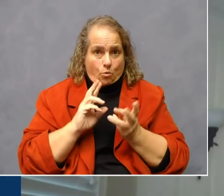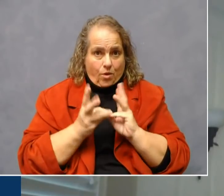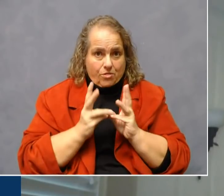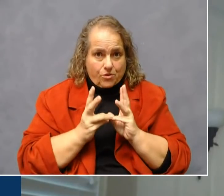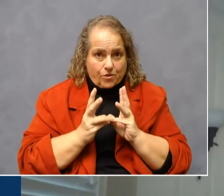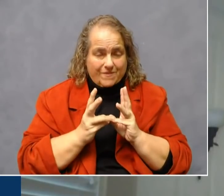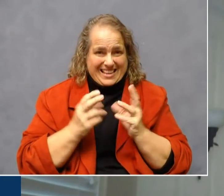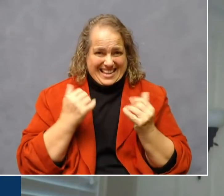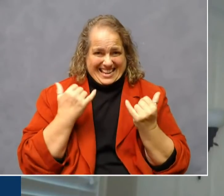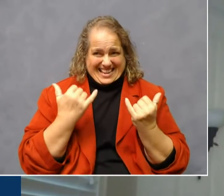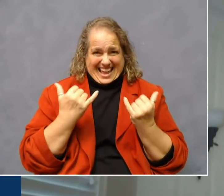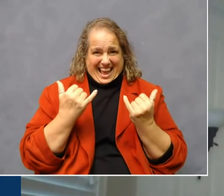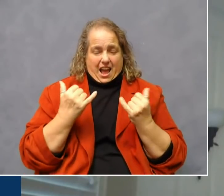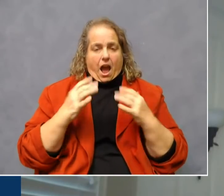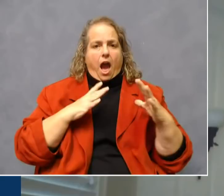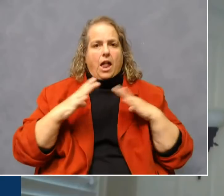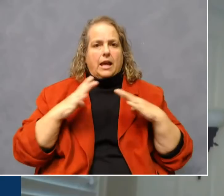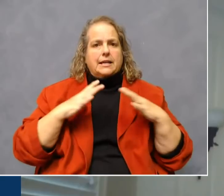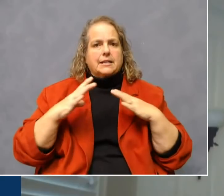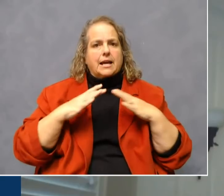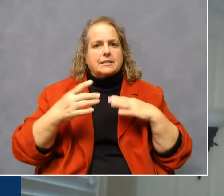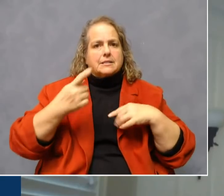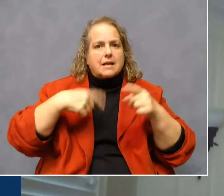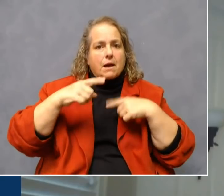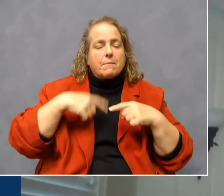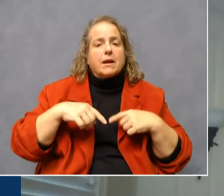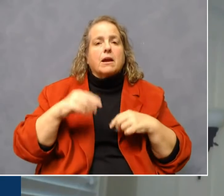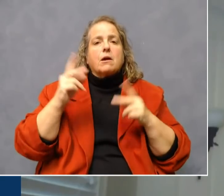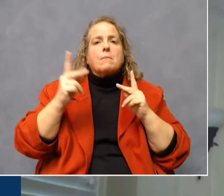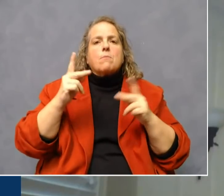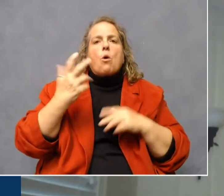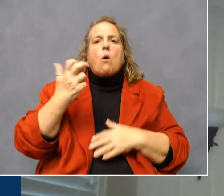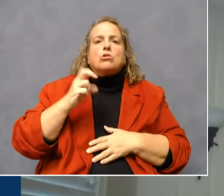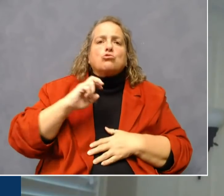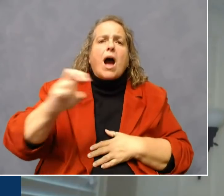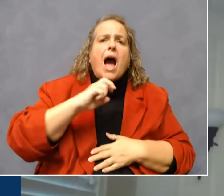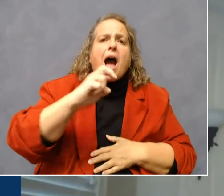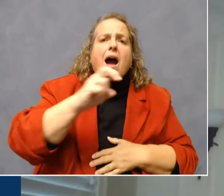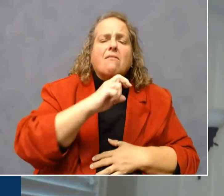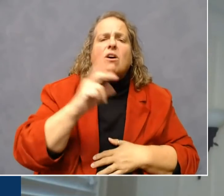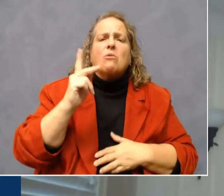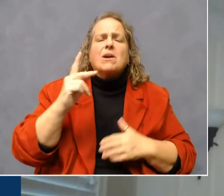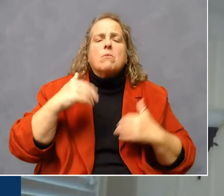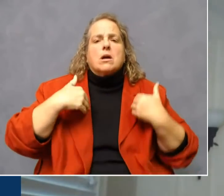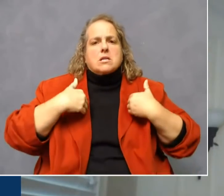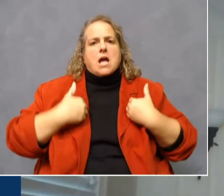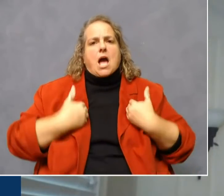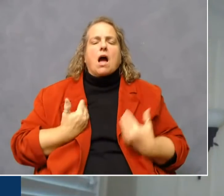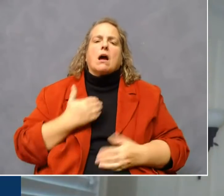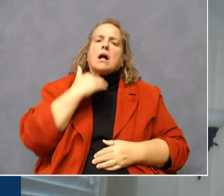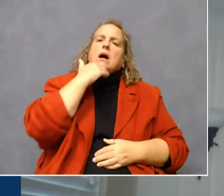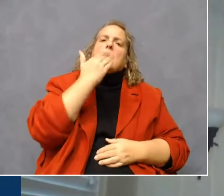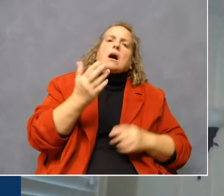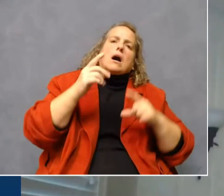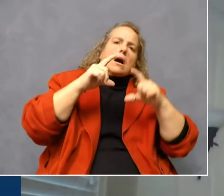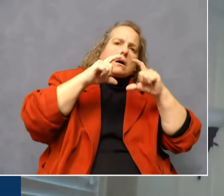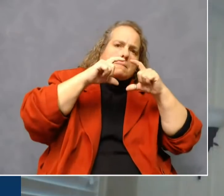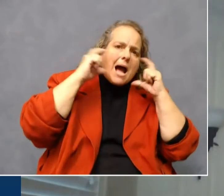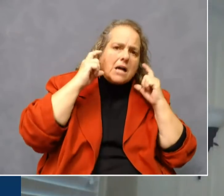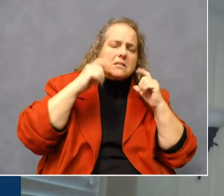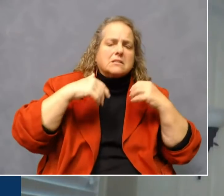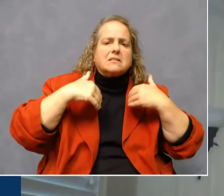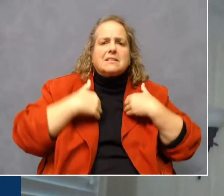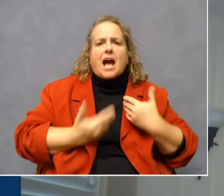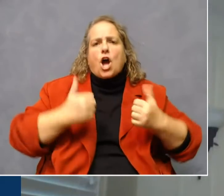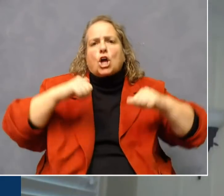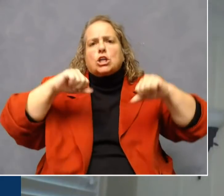travel, a fatigued public who is not fully complying with the mask mandates and with the social